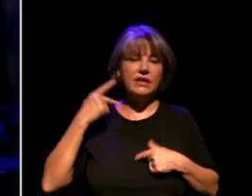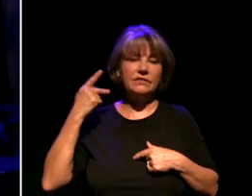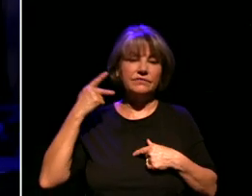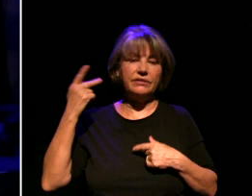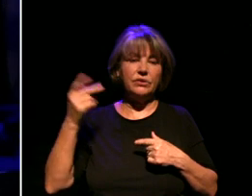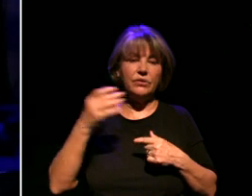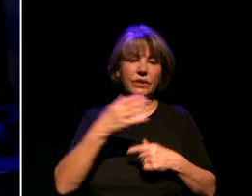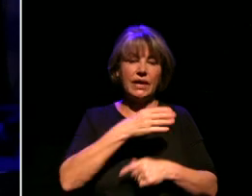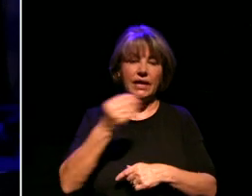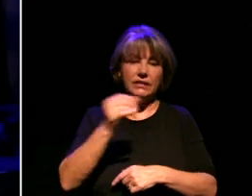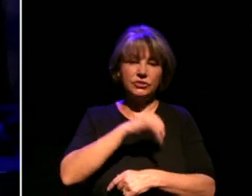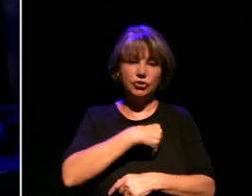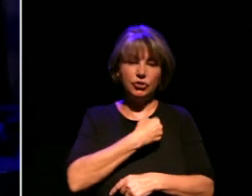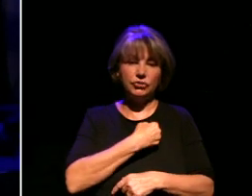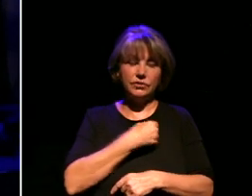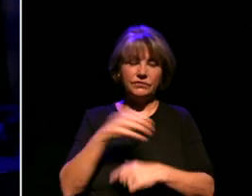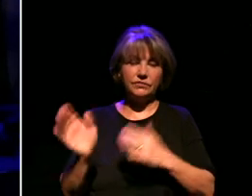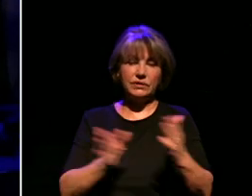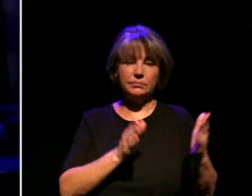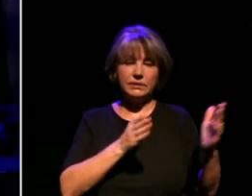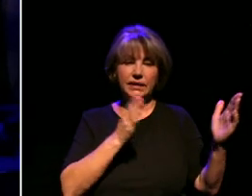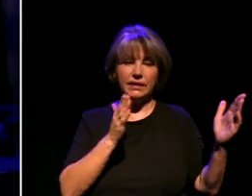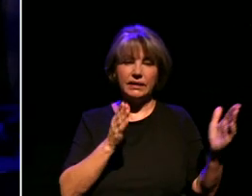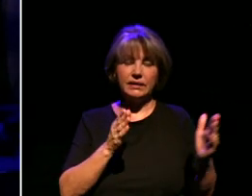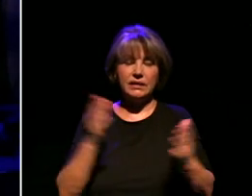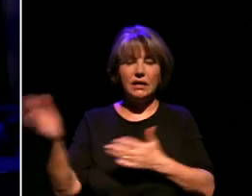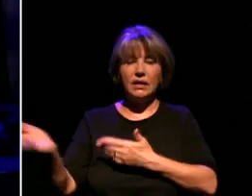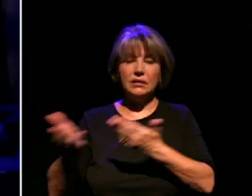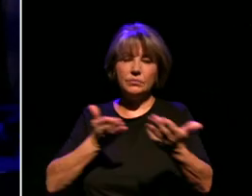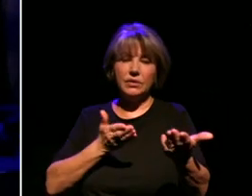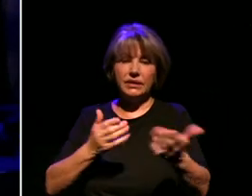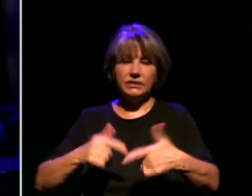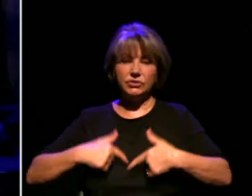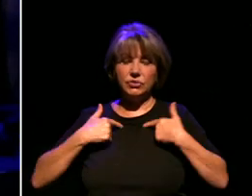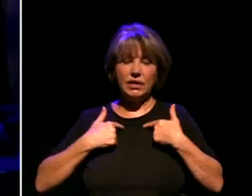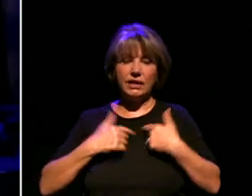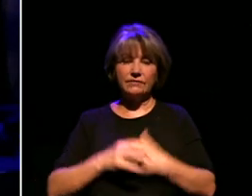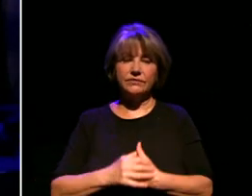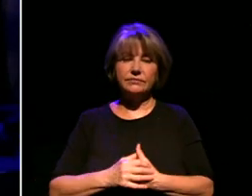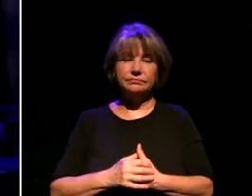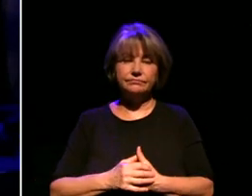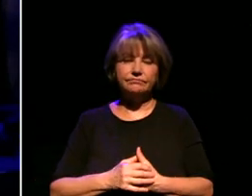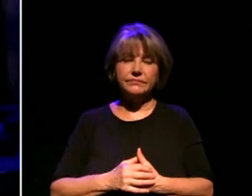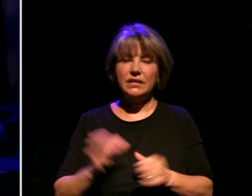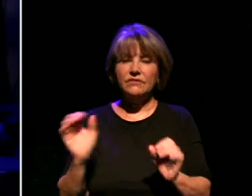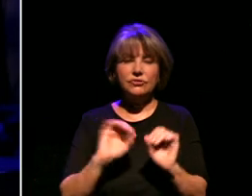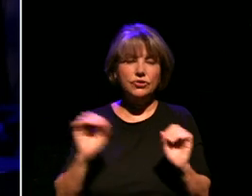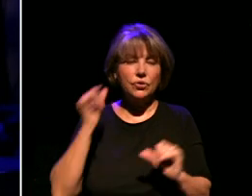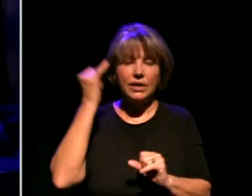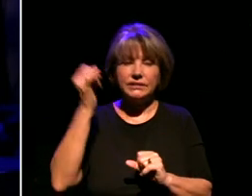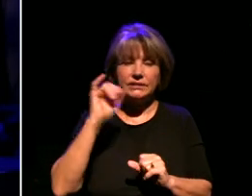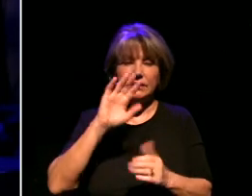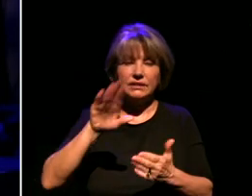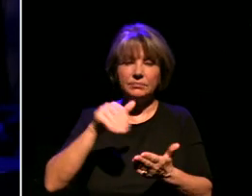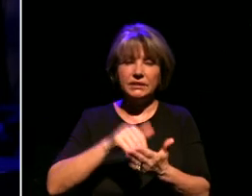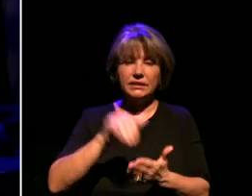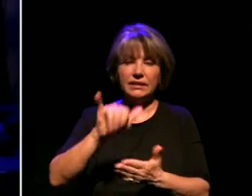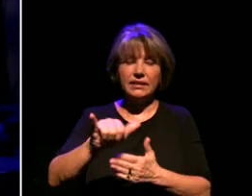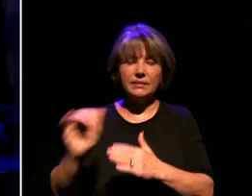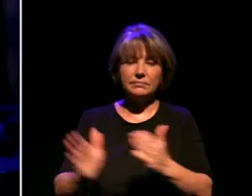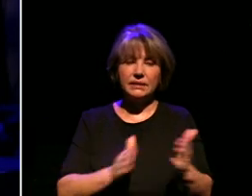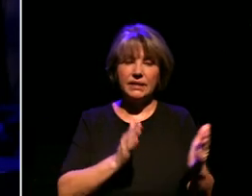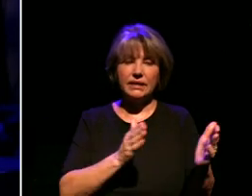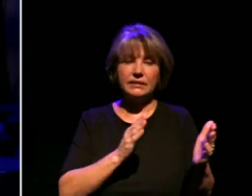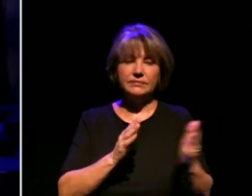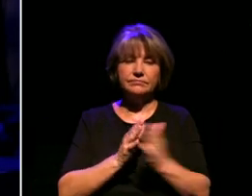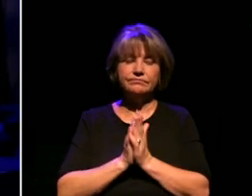their lives. But they had no idea in the midst of this plan, even in the 7 years of prosperity,